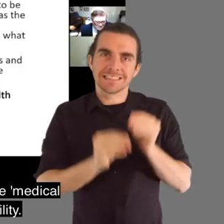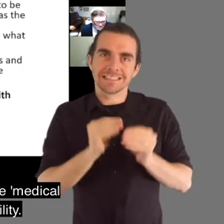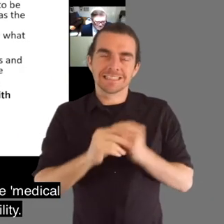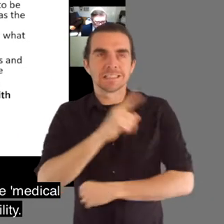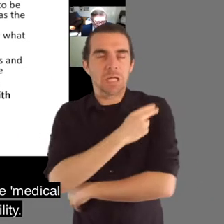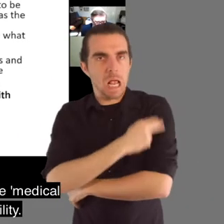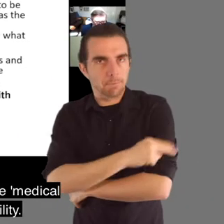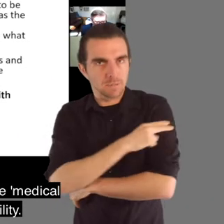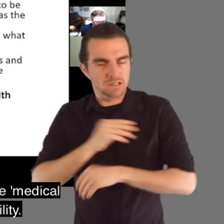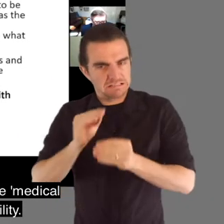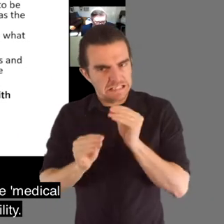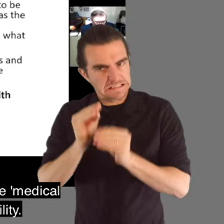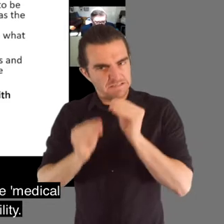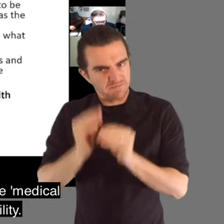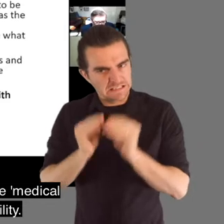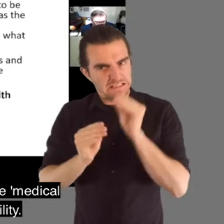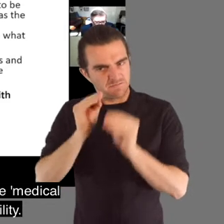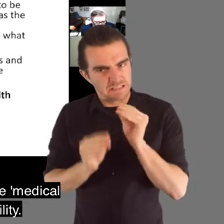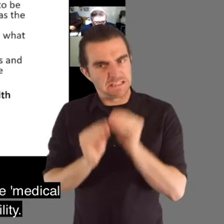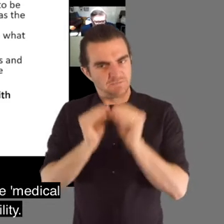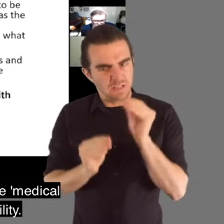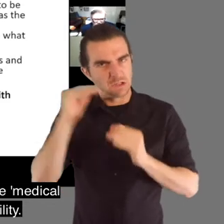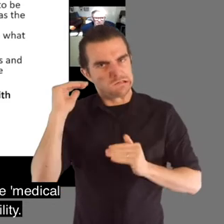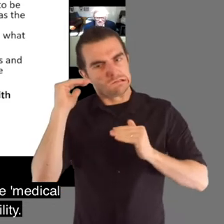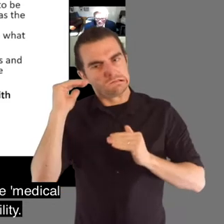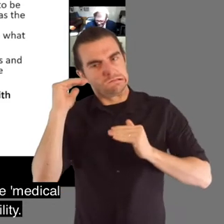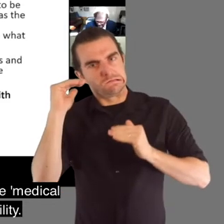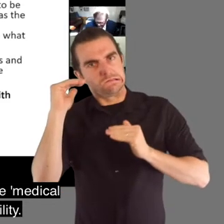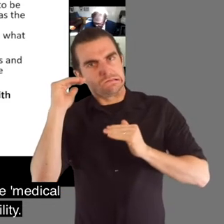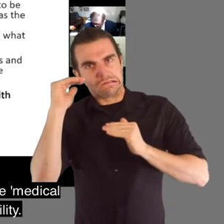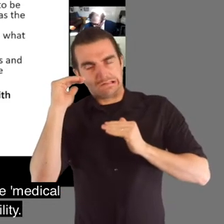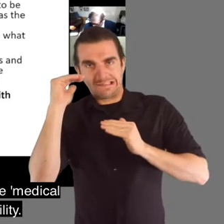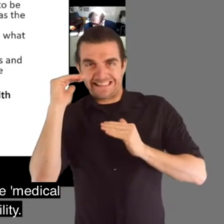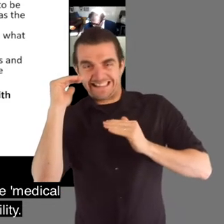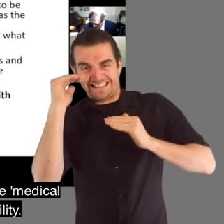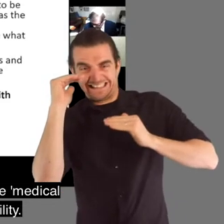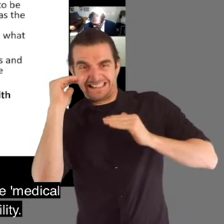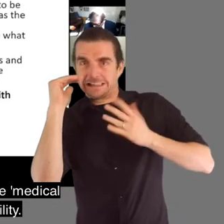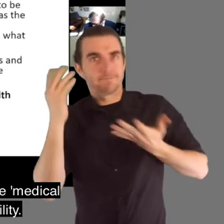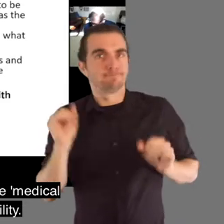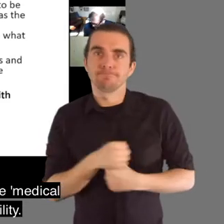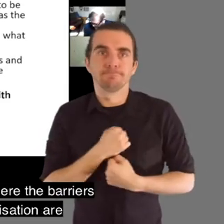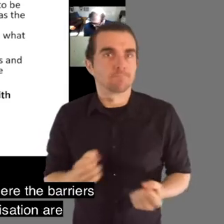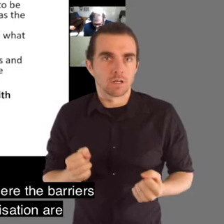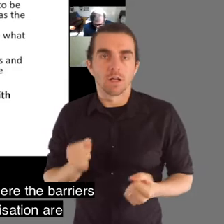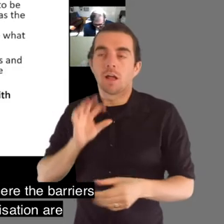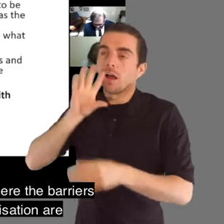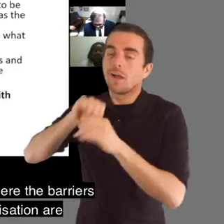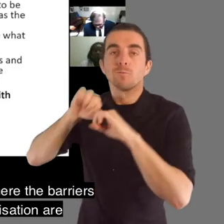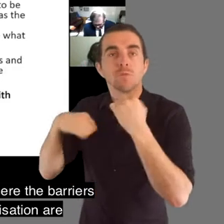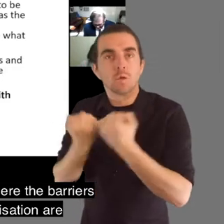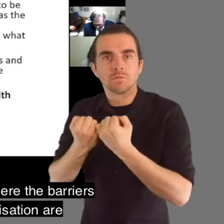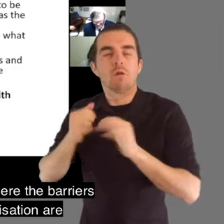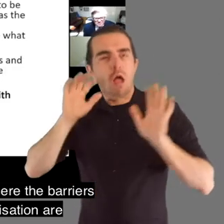society, an approach now referred to as the medical or individual model of disability. We use the social model